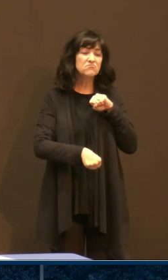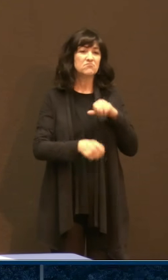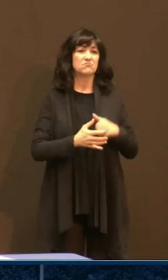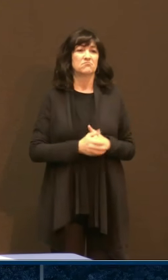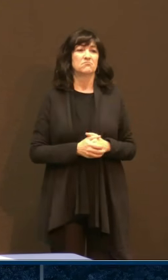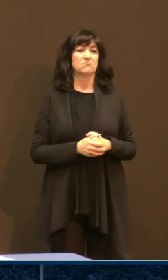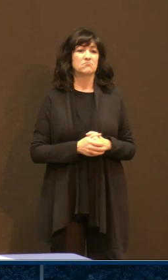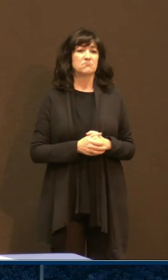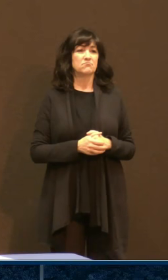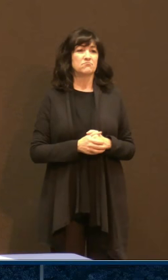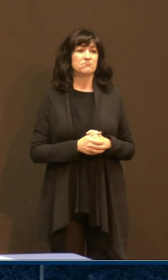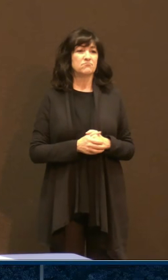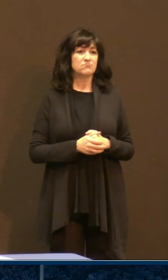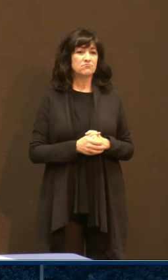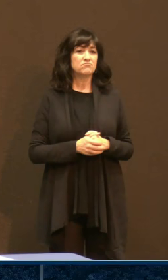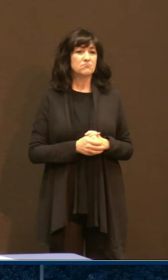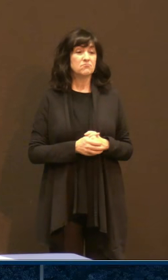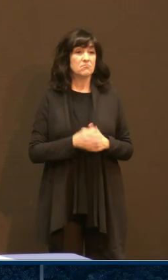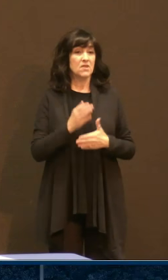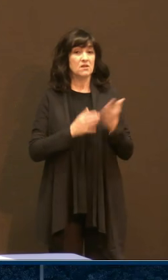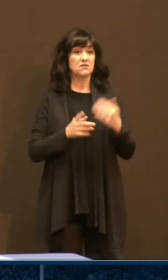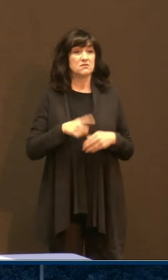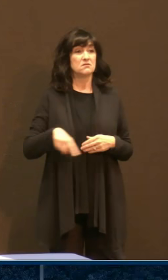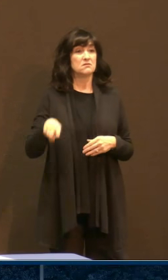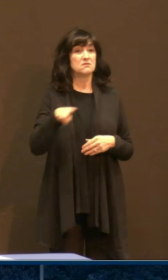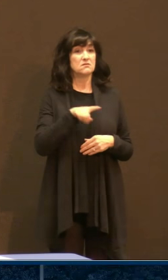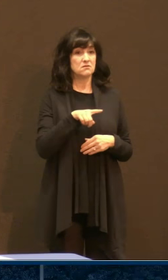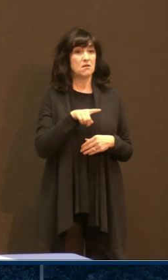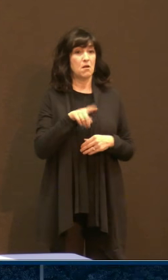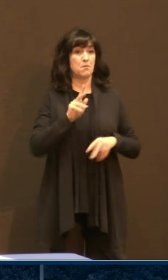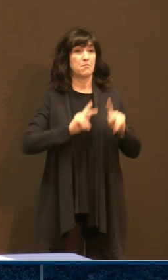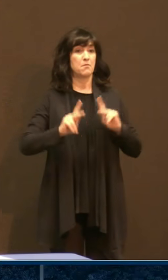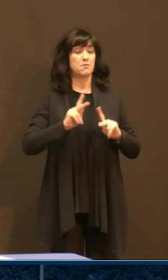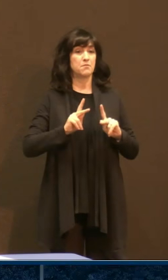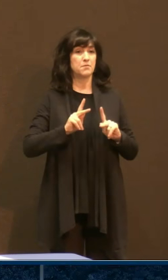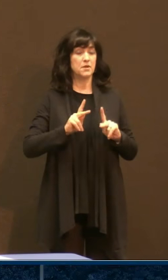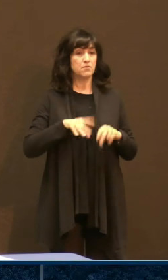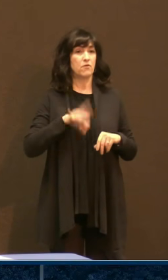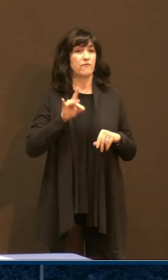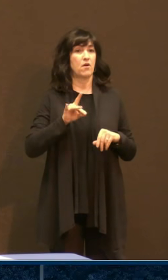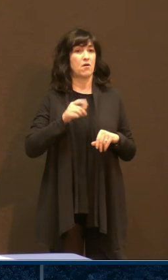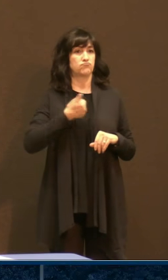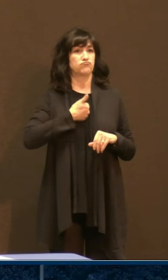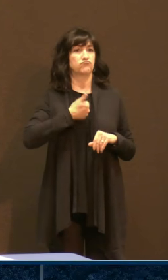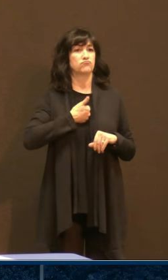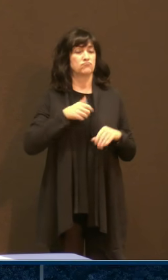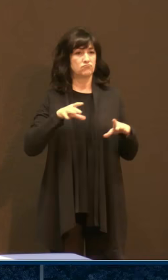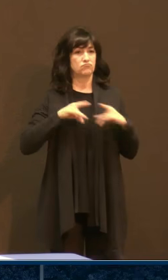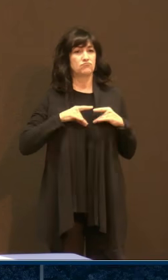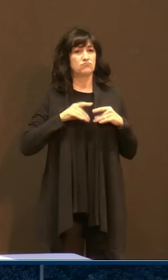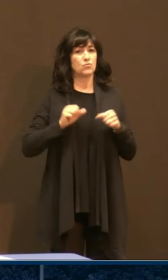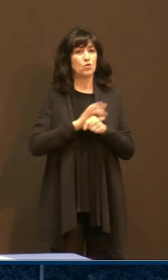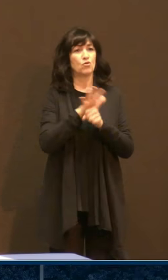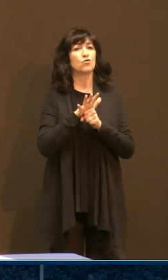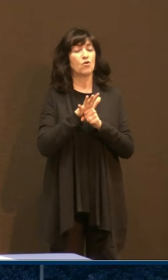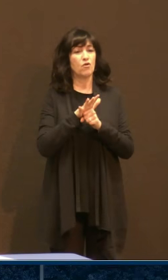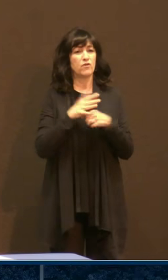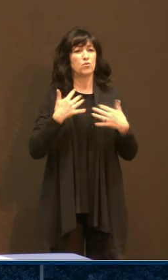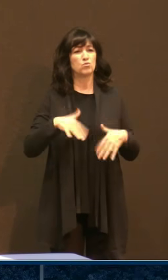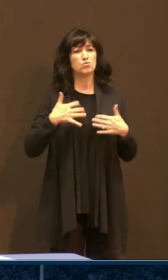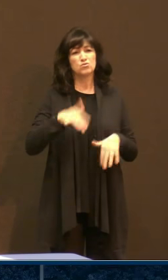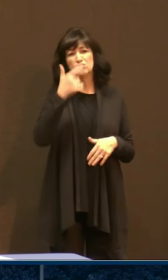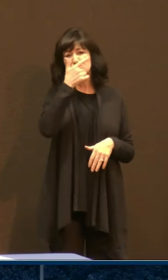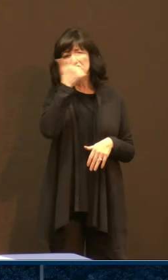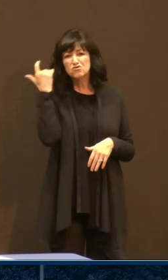been COVID-19 positive, all the trauma that is caused to each of us and to our families. You